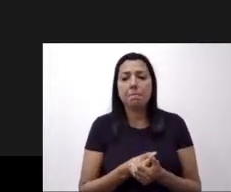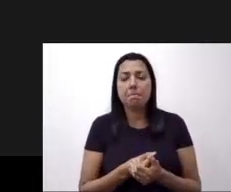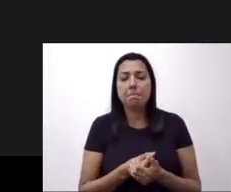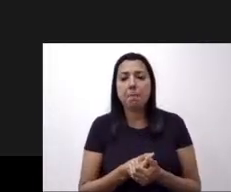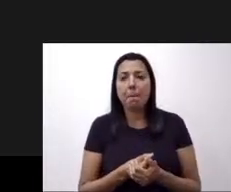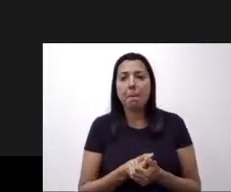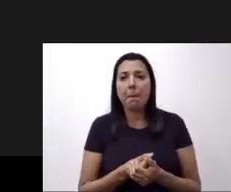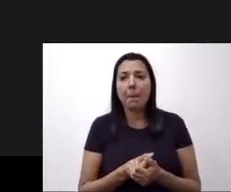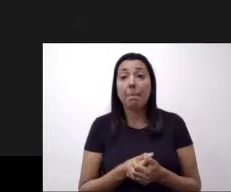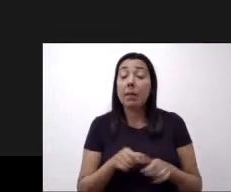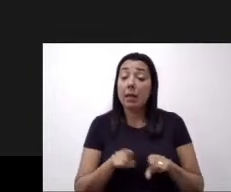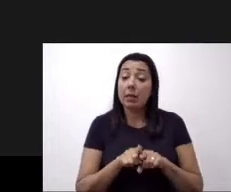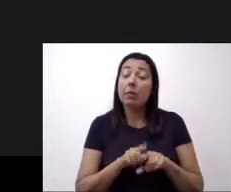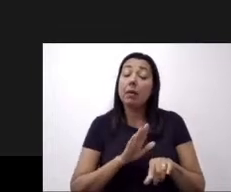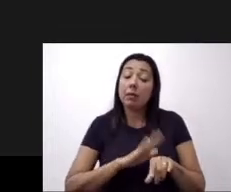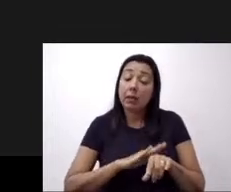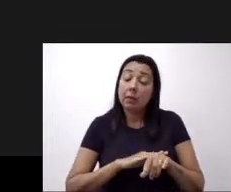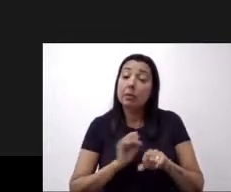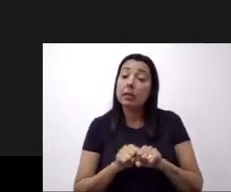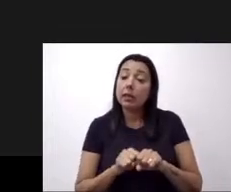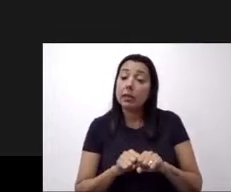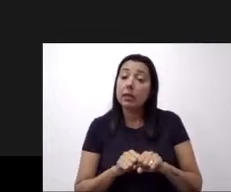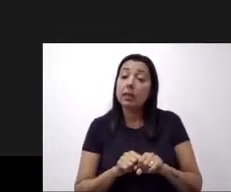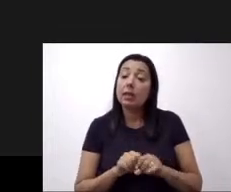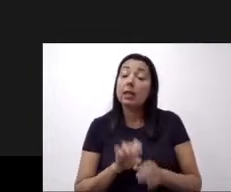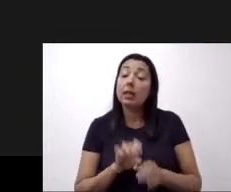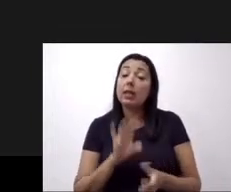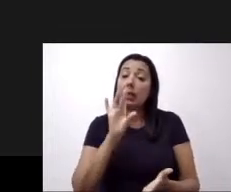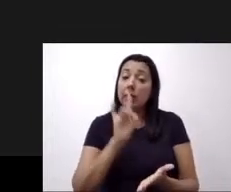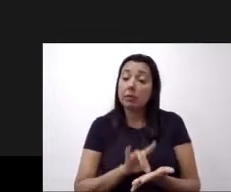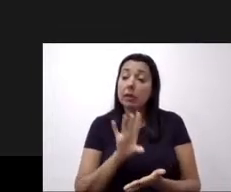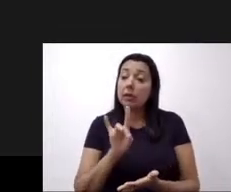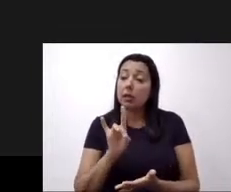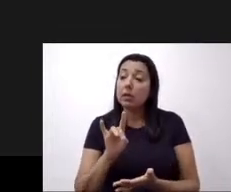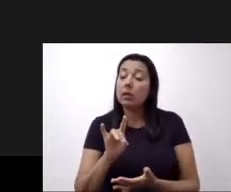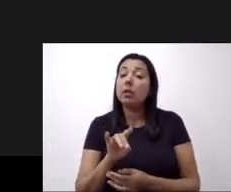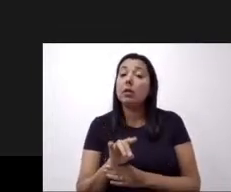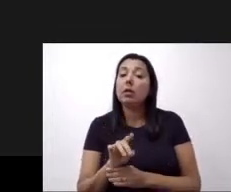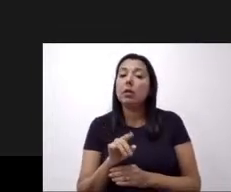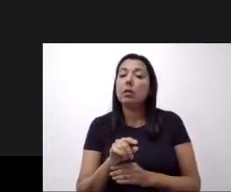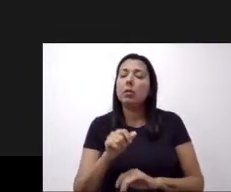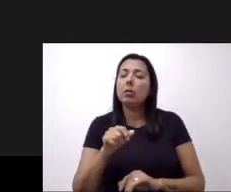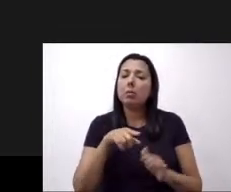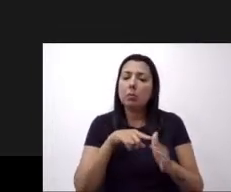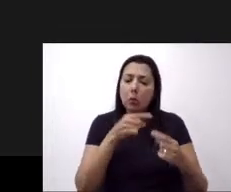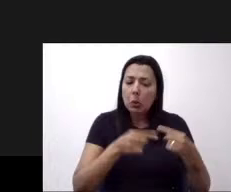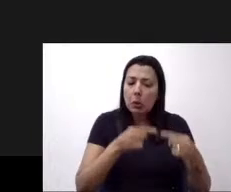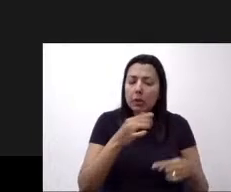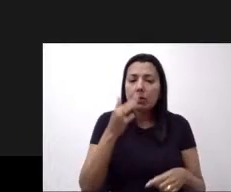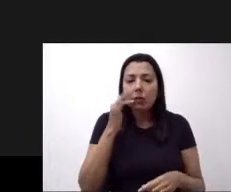the French political science, has focused on virile topics for many years.